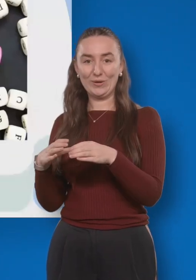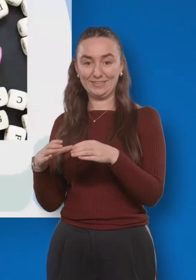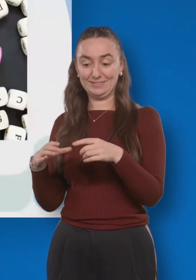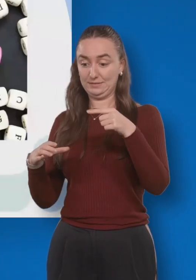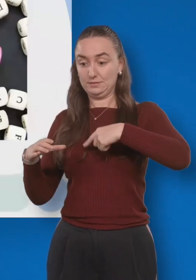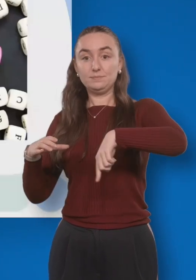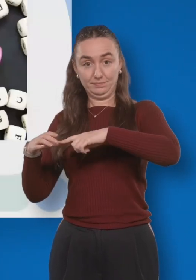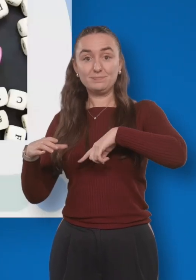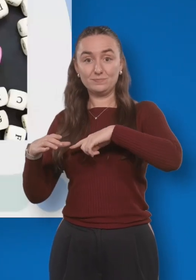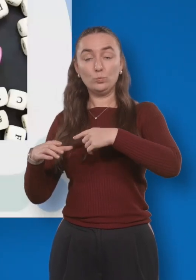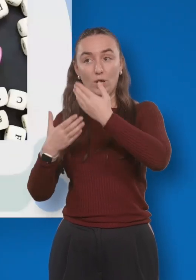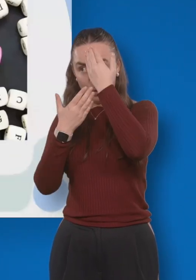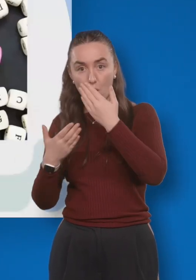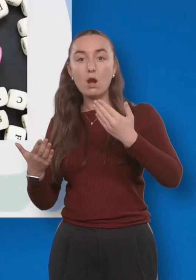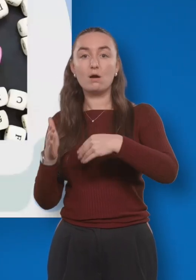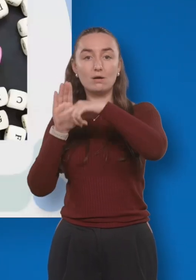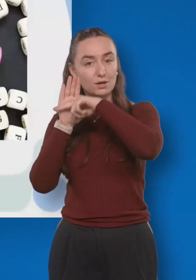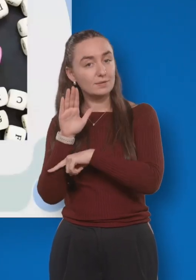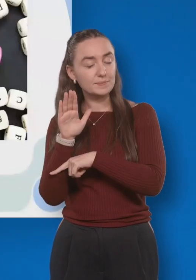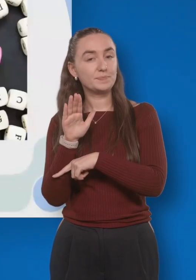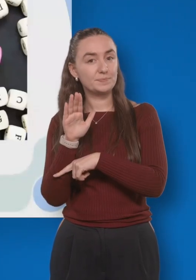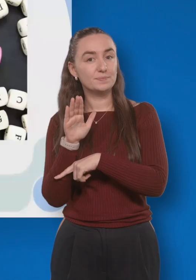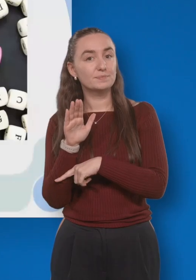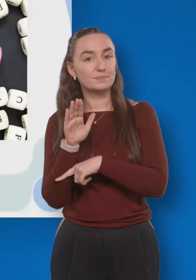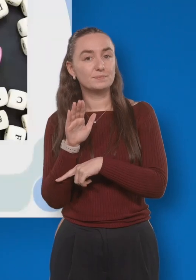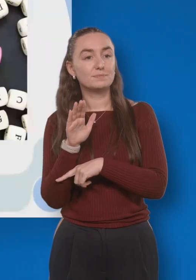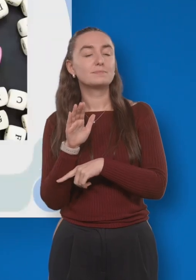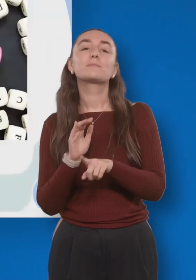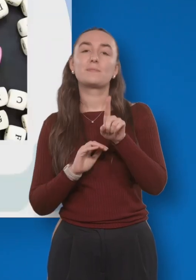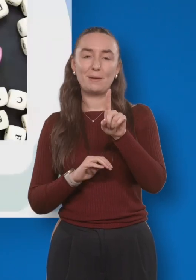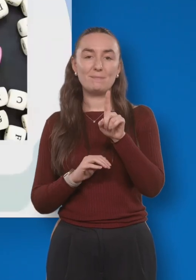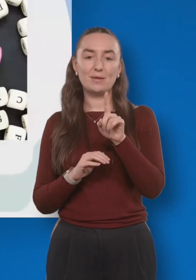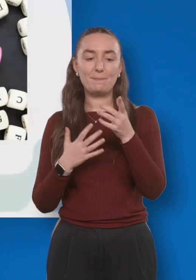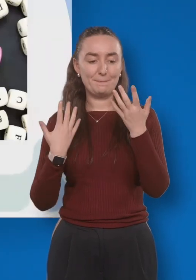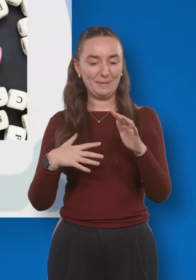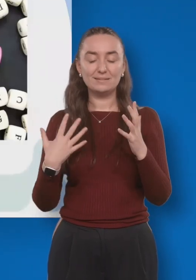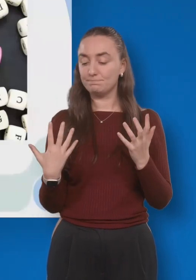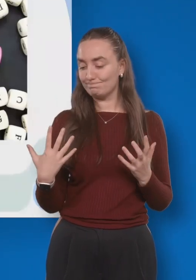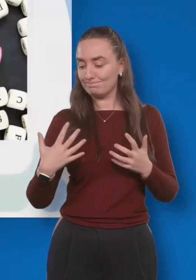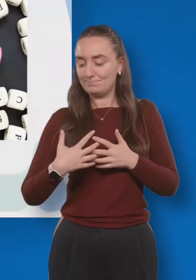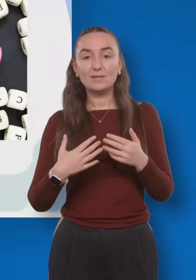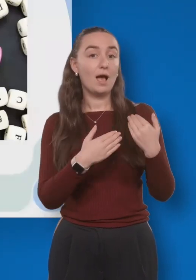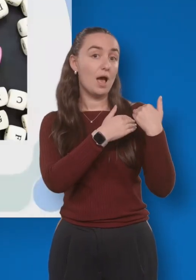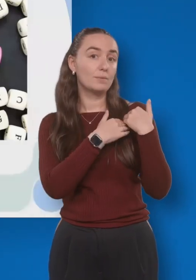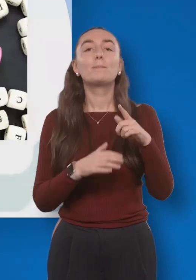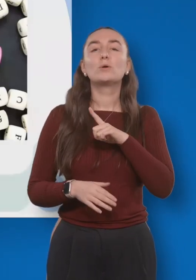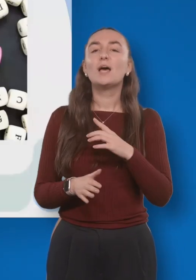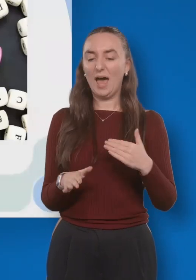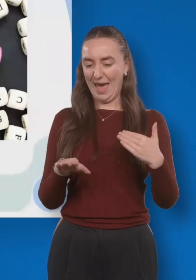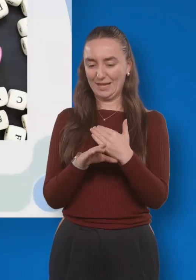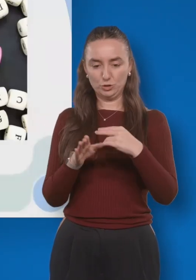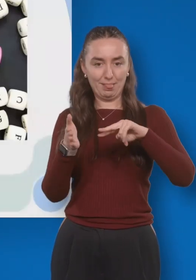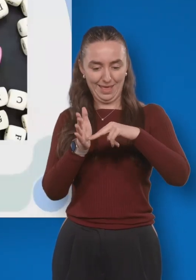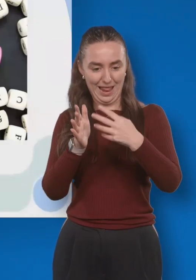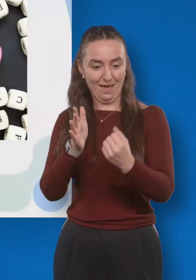or, we are honouring those principles. But we have, because I think we have embedded accountability, because we have an action plan, we've